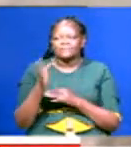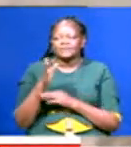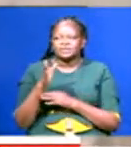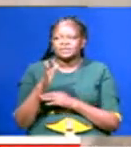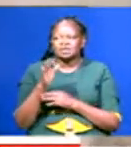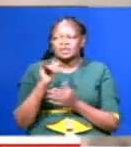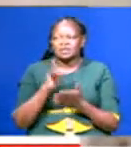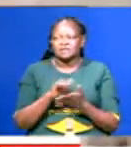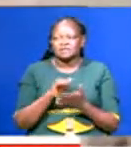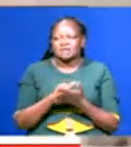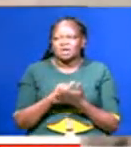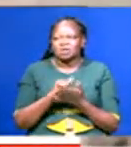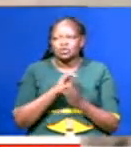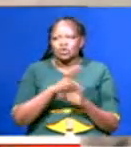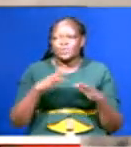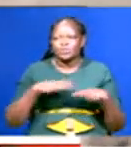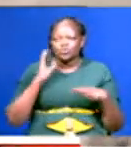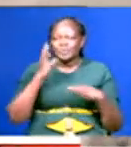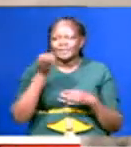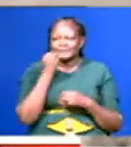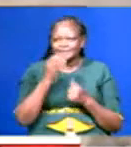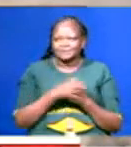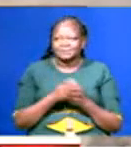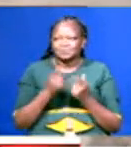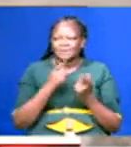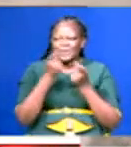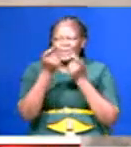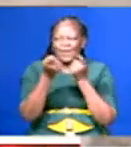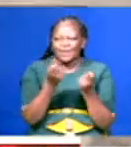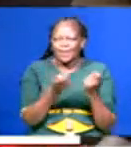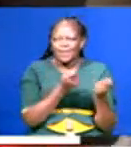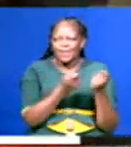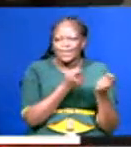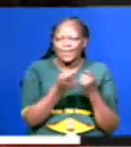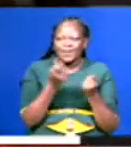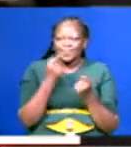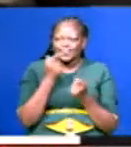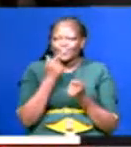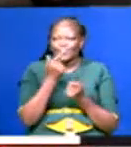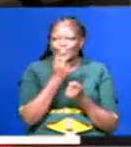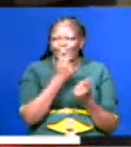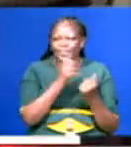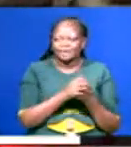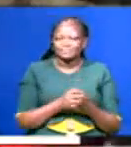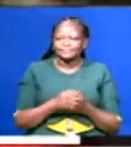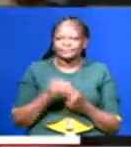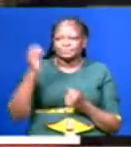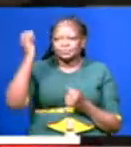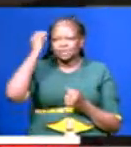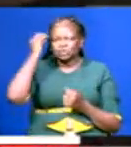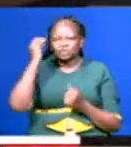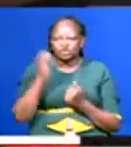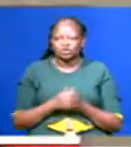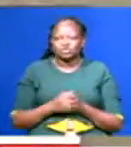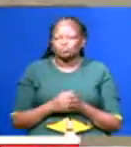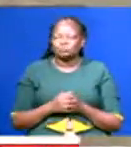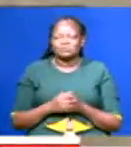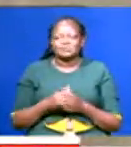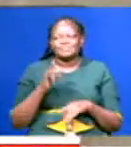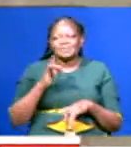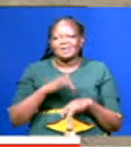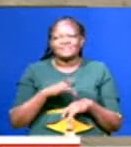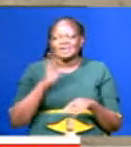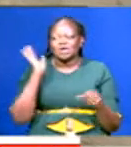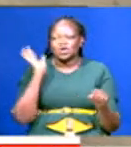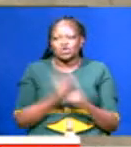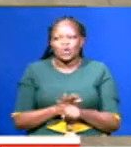hakuna mtu atakula hii samaki hii napatia kidogo dogo kila mtu aonje. Education has not been spared either, with